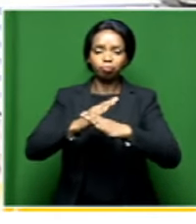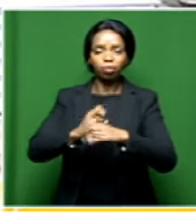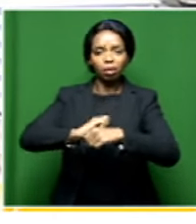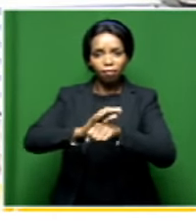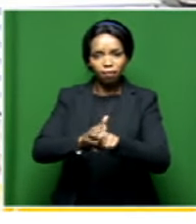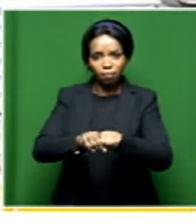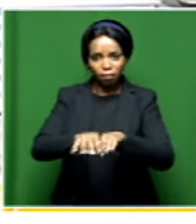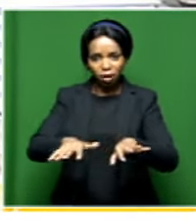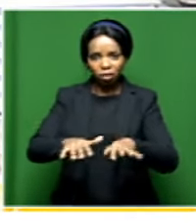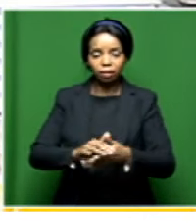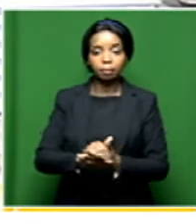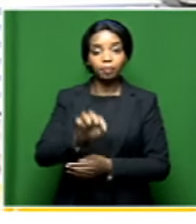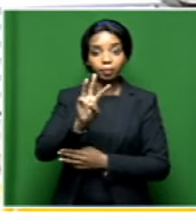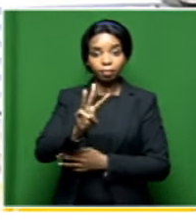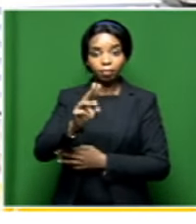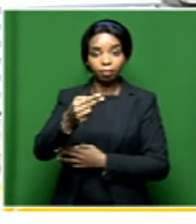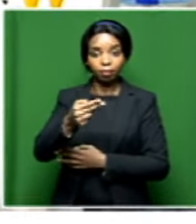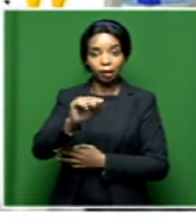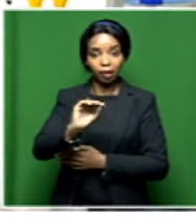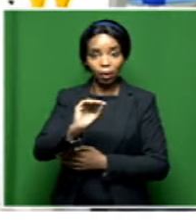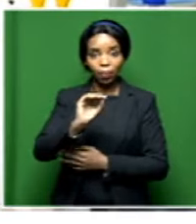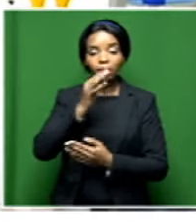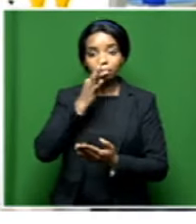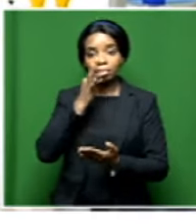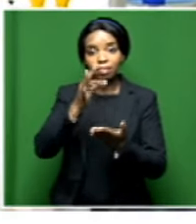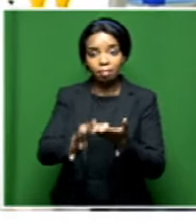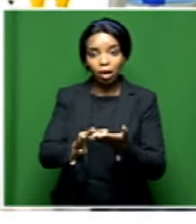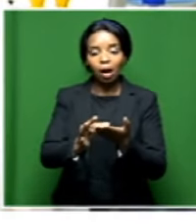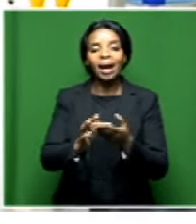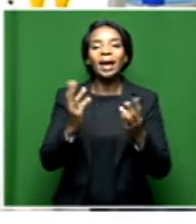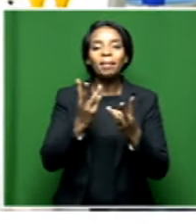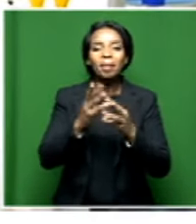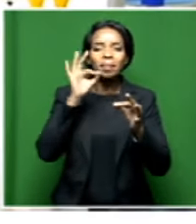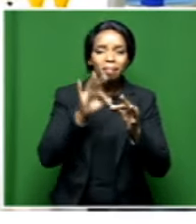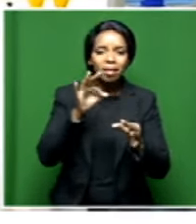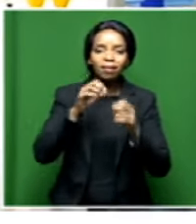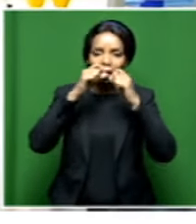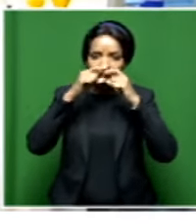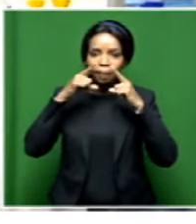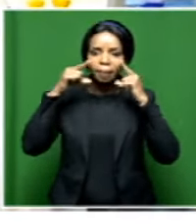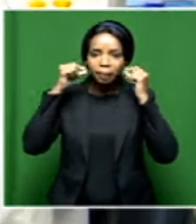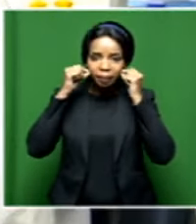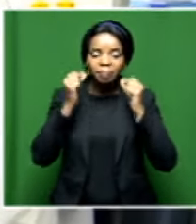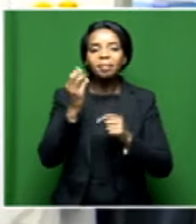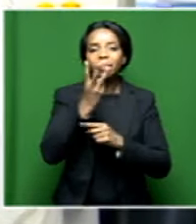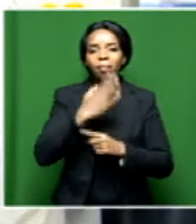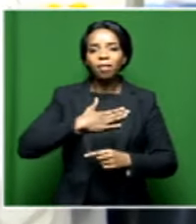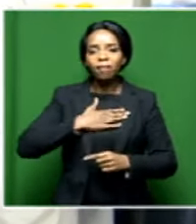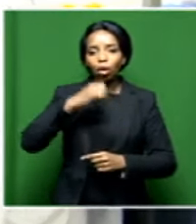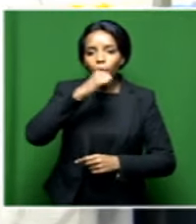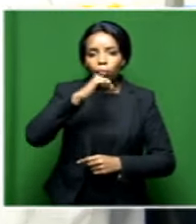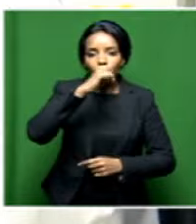myth. The WHO recommends that only specific people wear masks, and these are people that are showing symptoms of